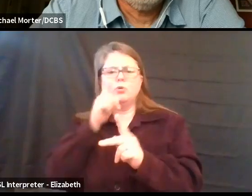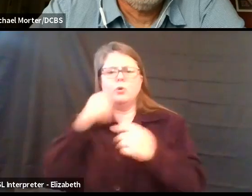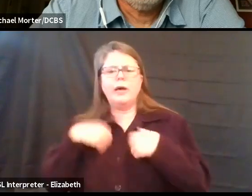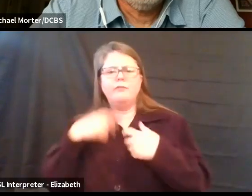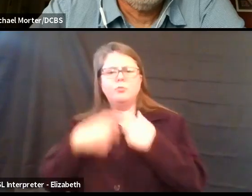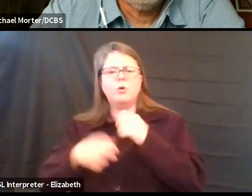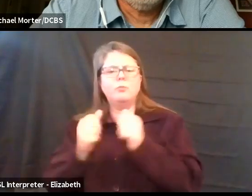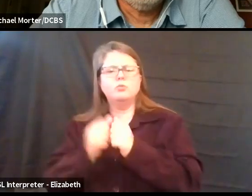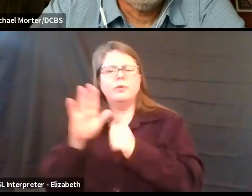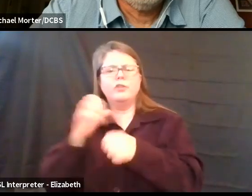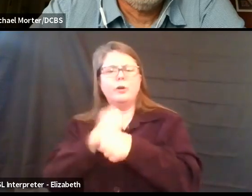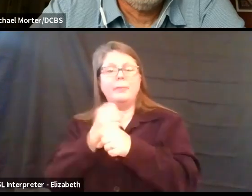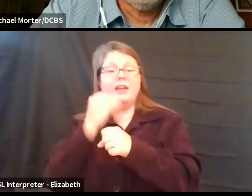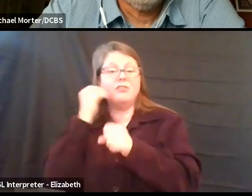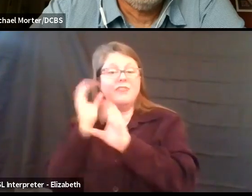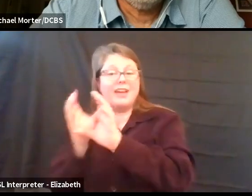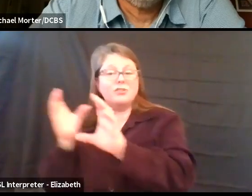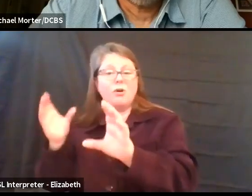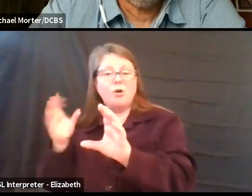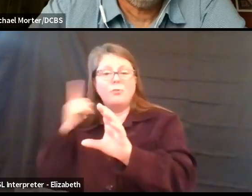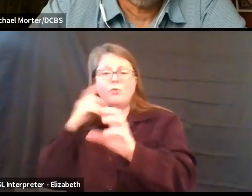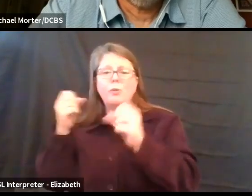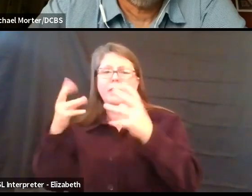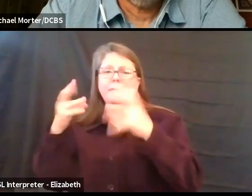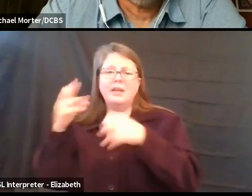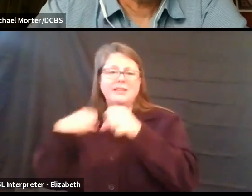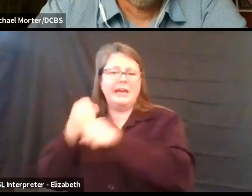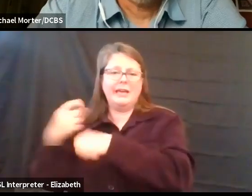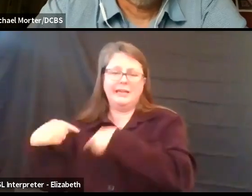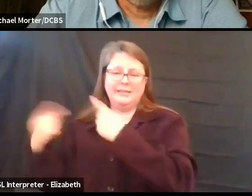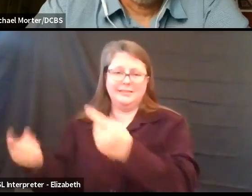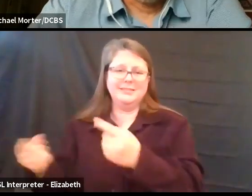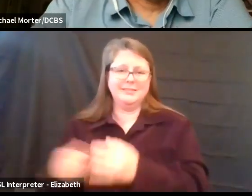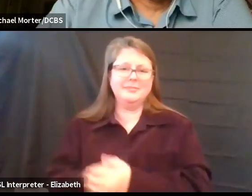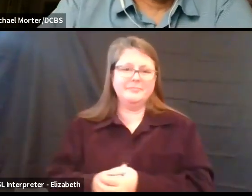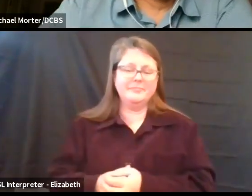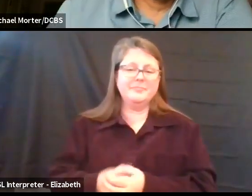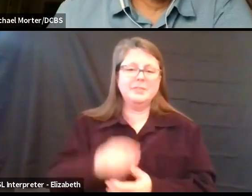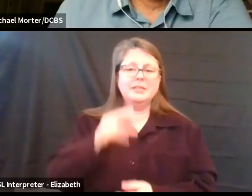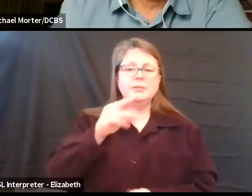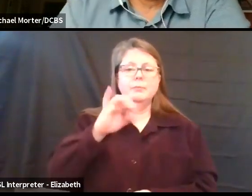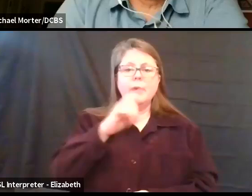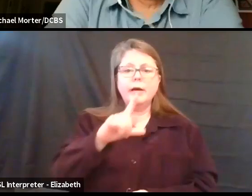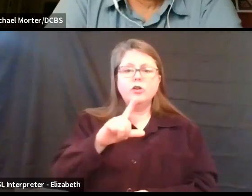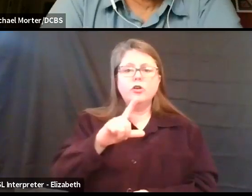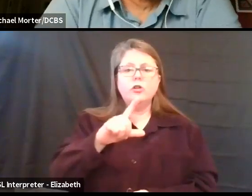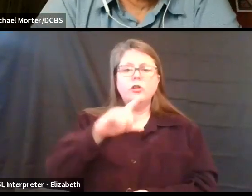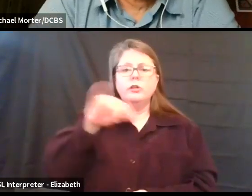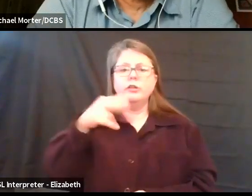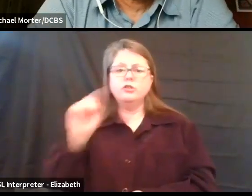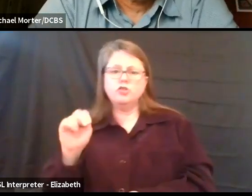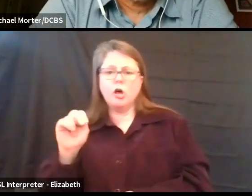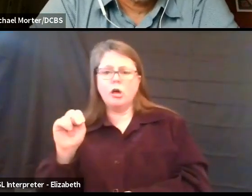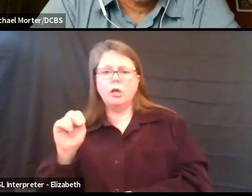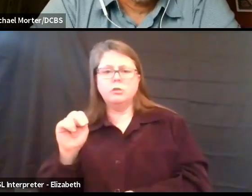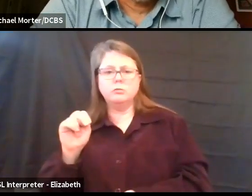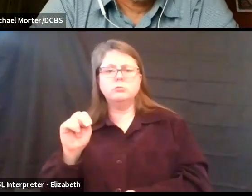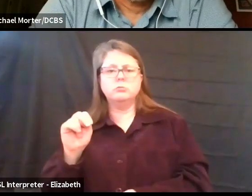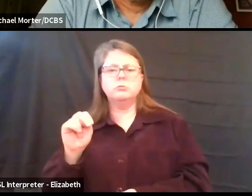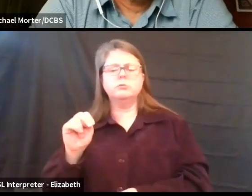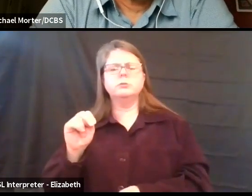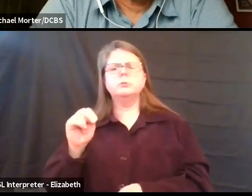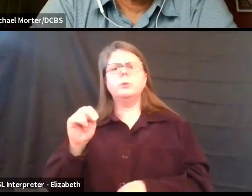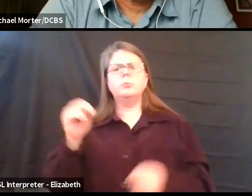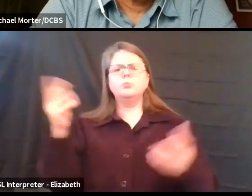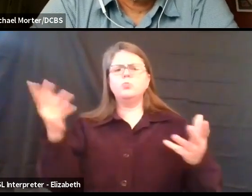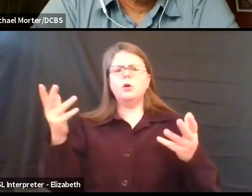on this subject. So Michael and John, Michael, let's start with you. What are consumers responsible